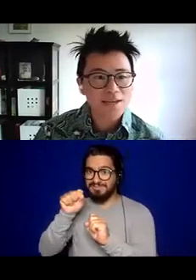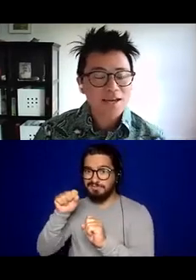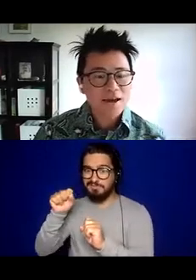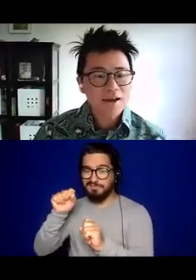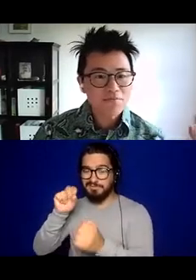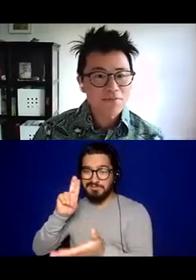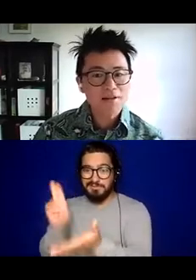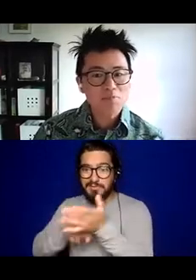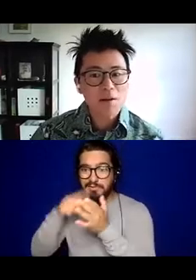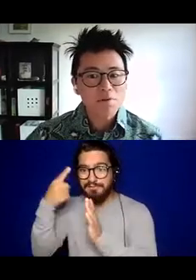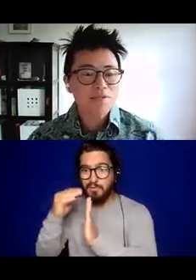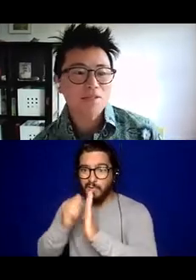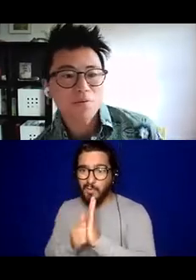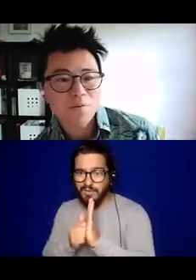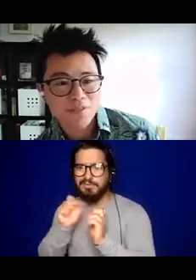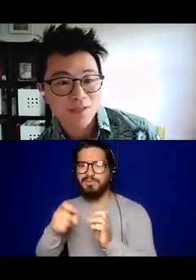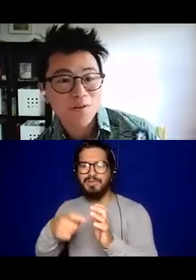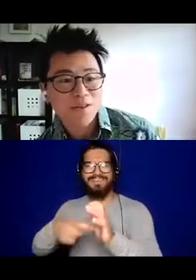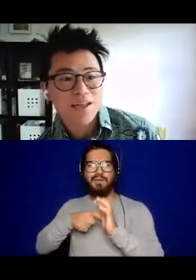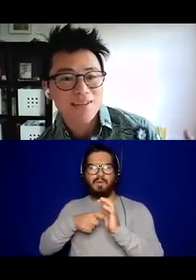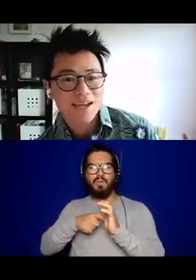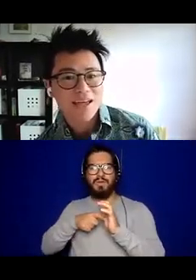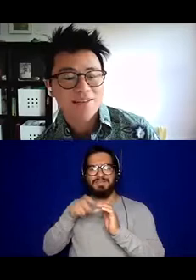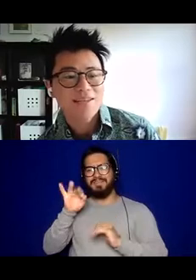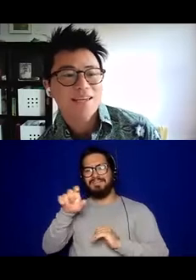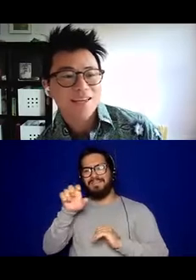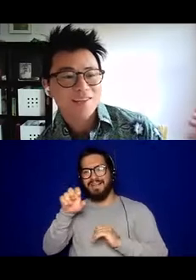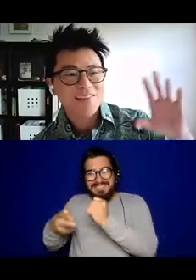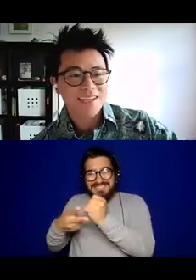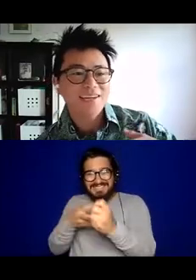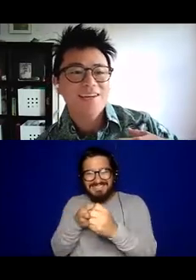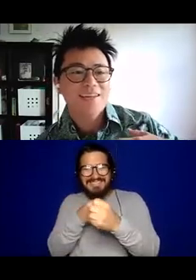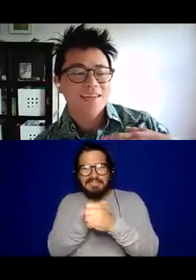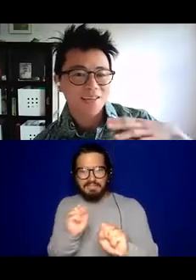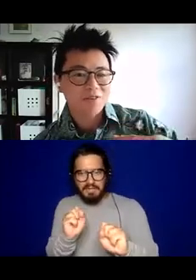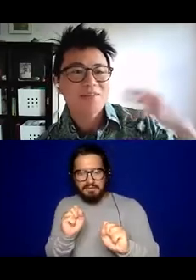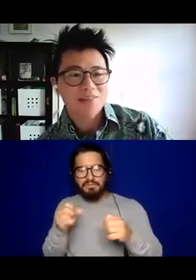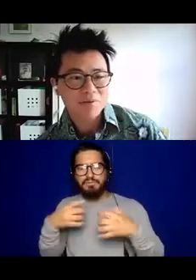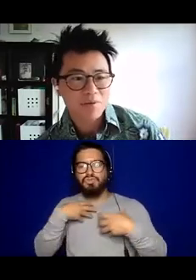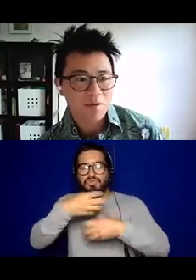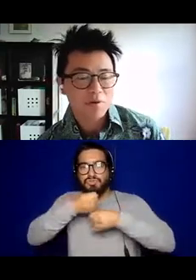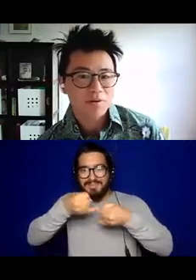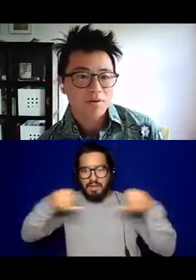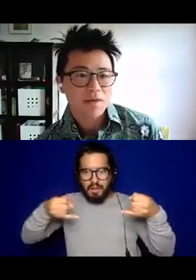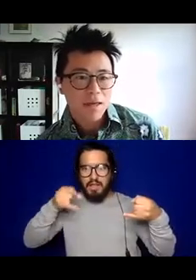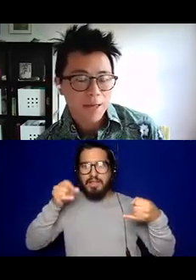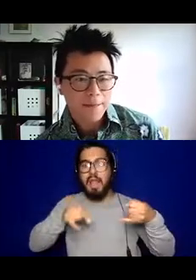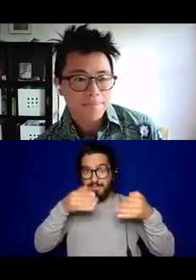request files be uploaded to you securely end to end. And you get a link and you share that link with